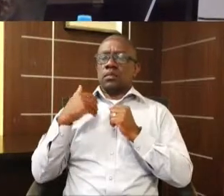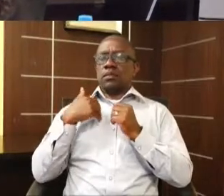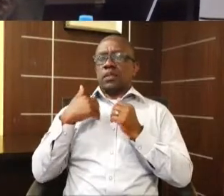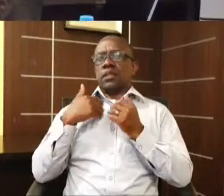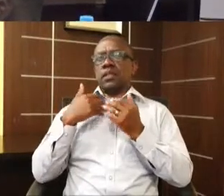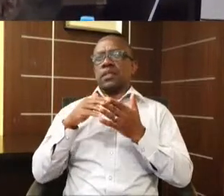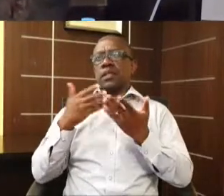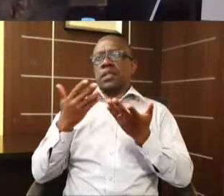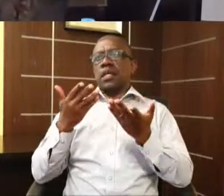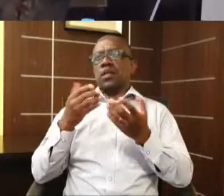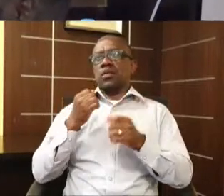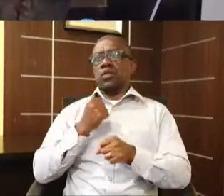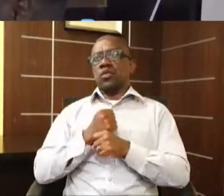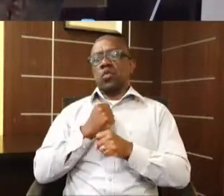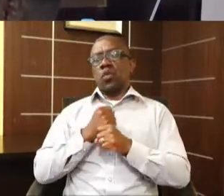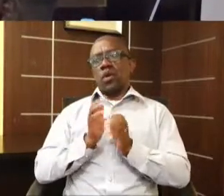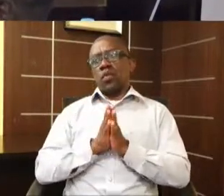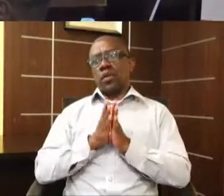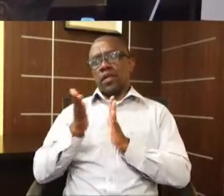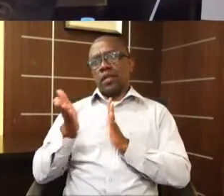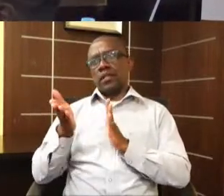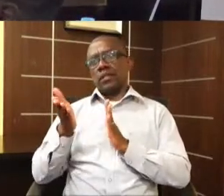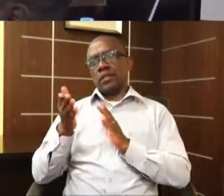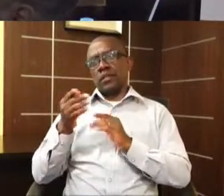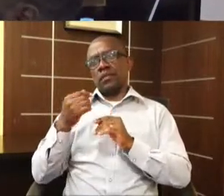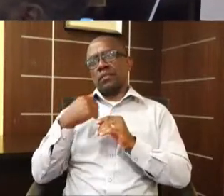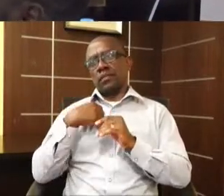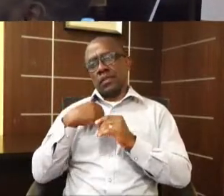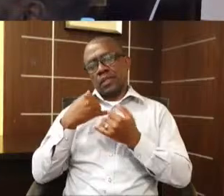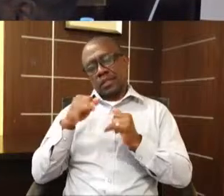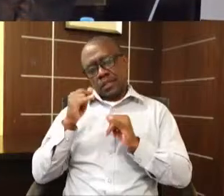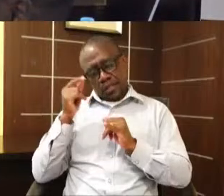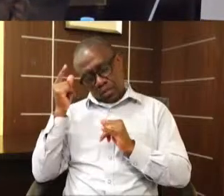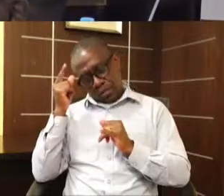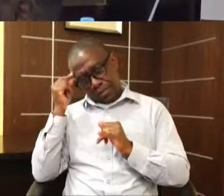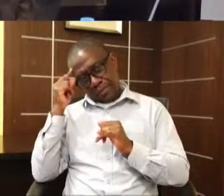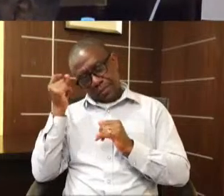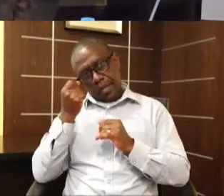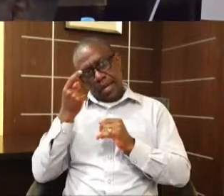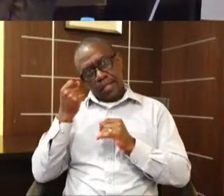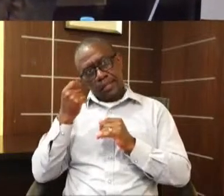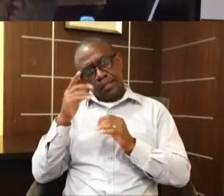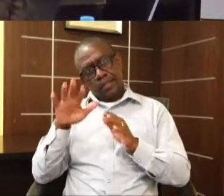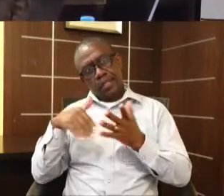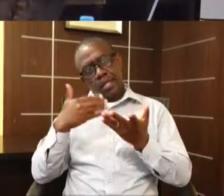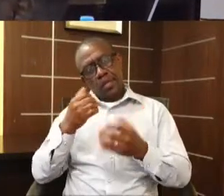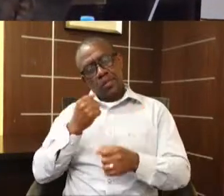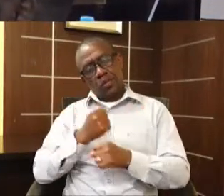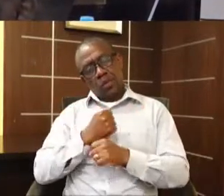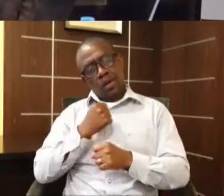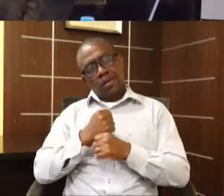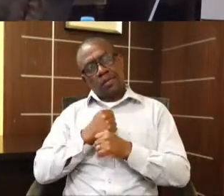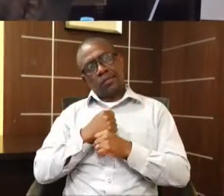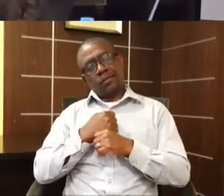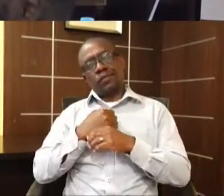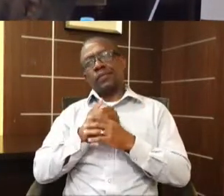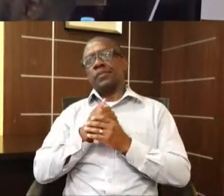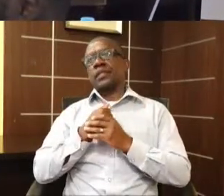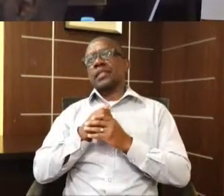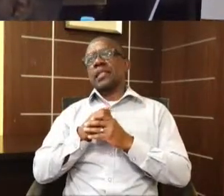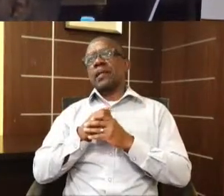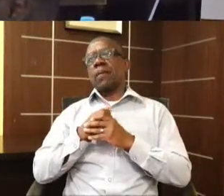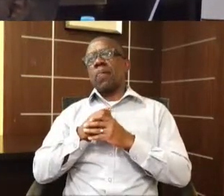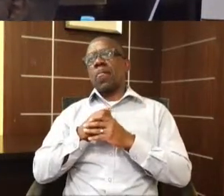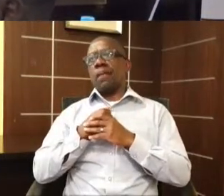do you deal with, and I'm not putting in the spot per se, I'm just trying to understand how that actually works. And yes, yeah,